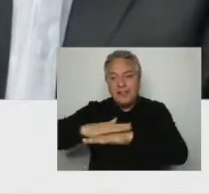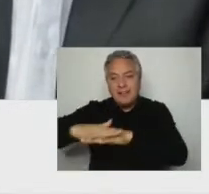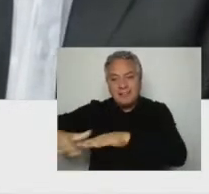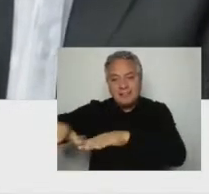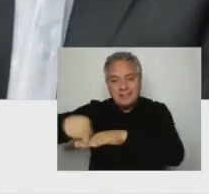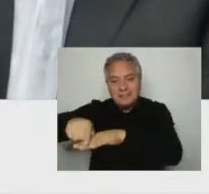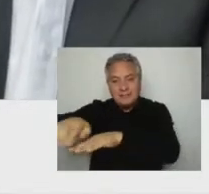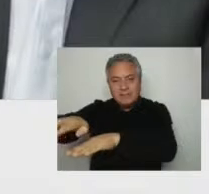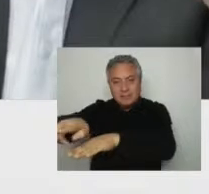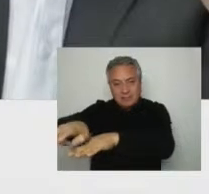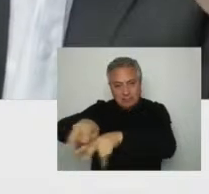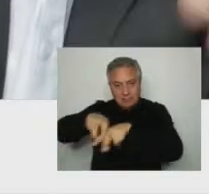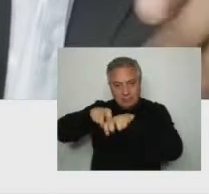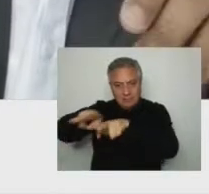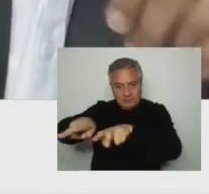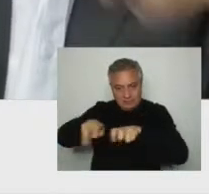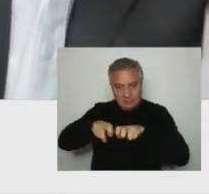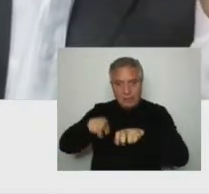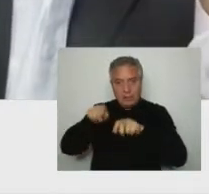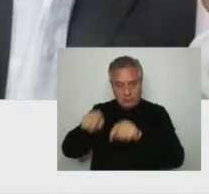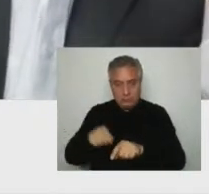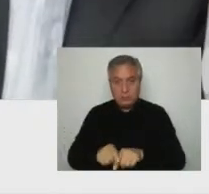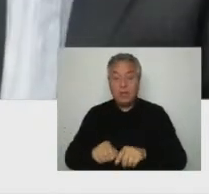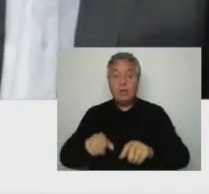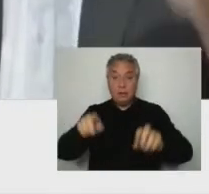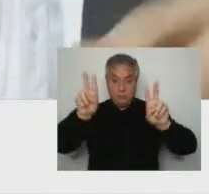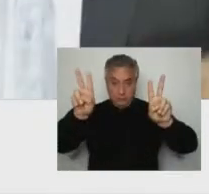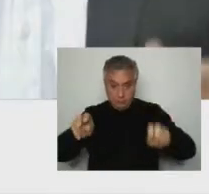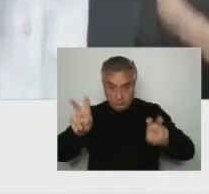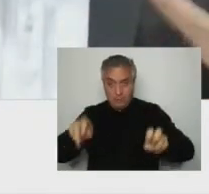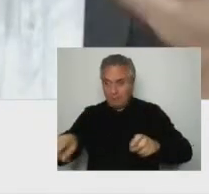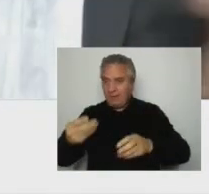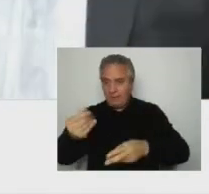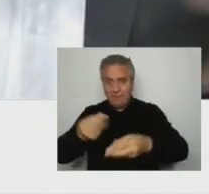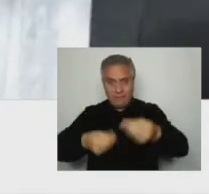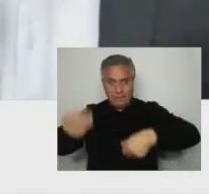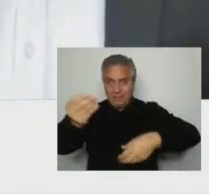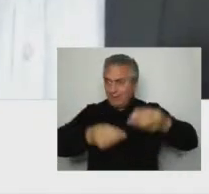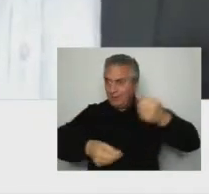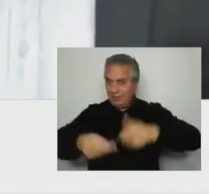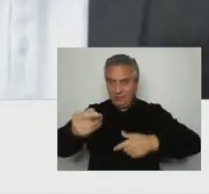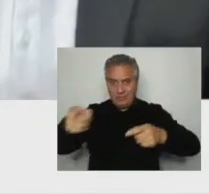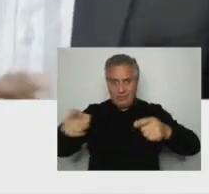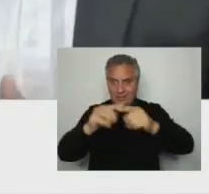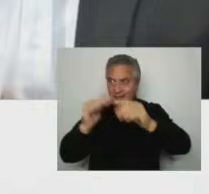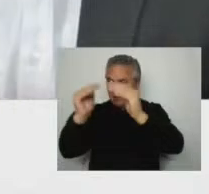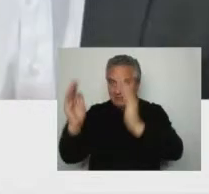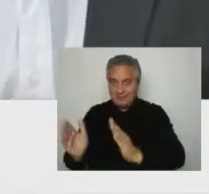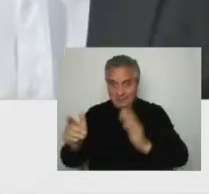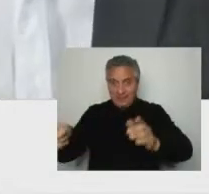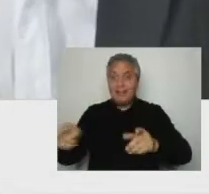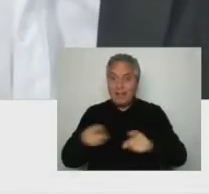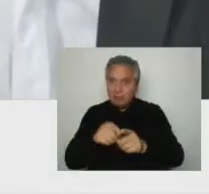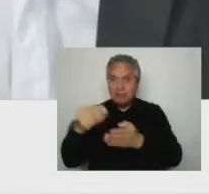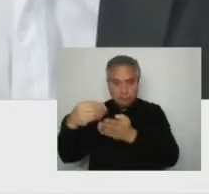the agricultural sector, the fisheries sector, workers, and then we have the commercial